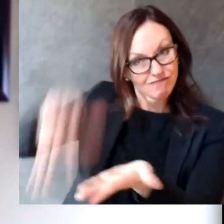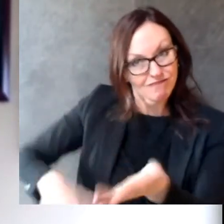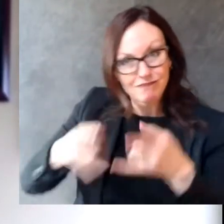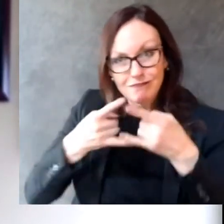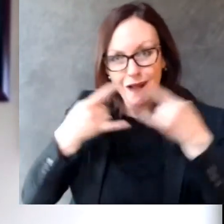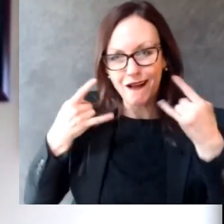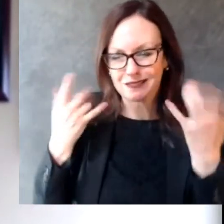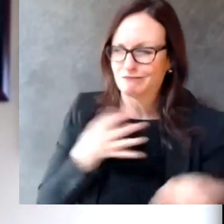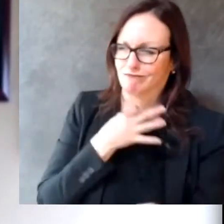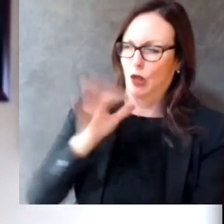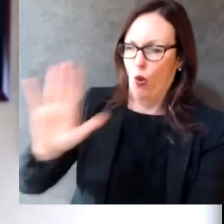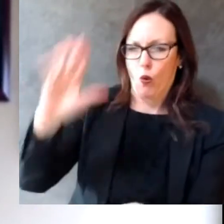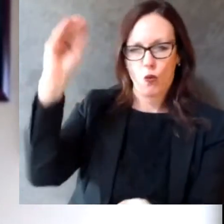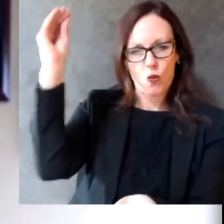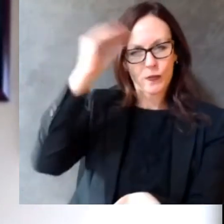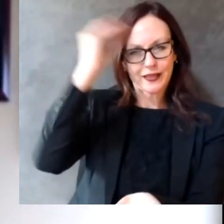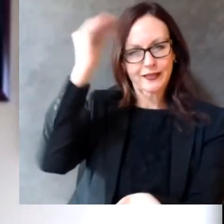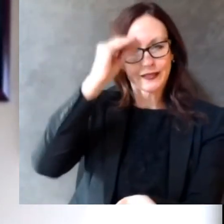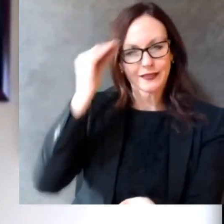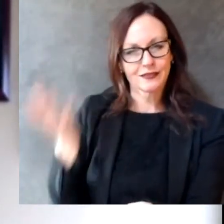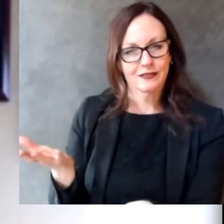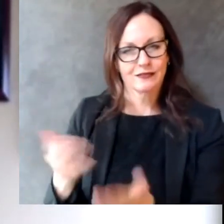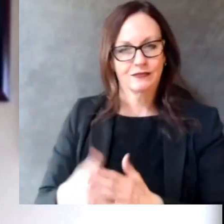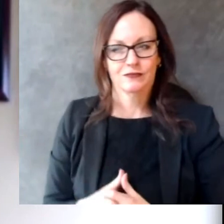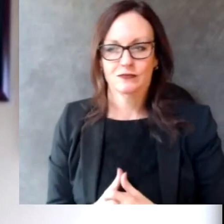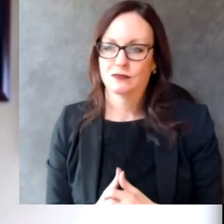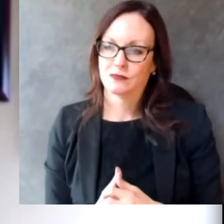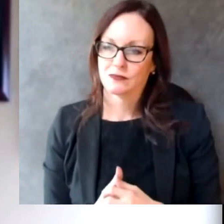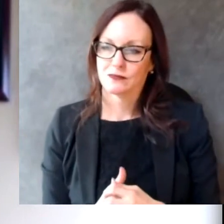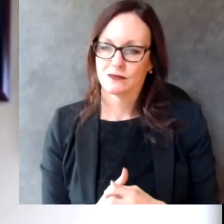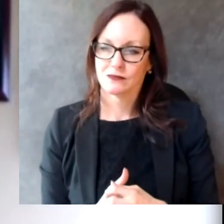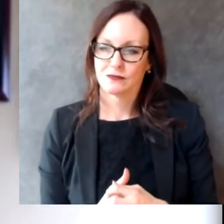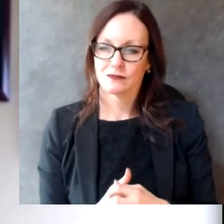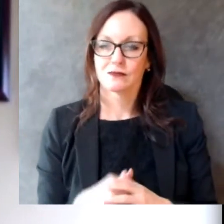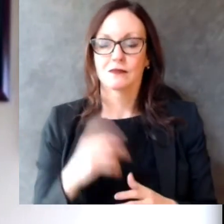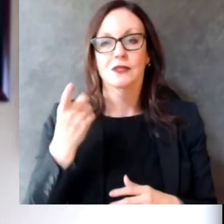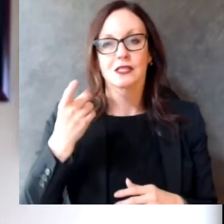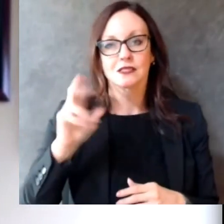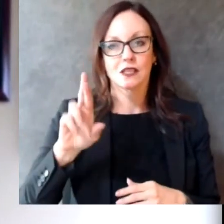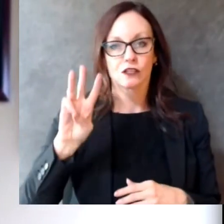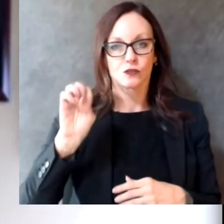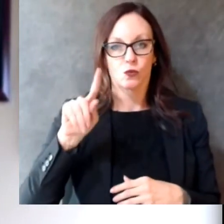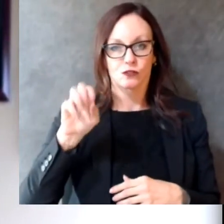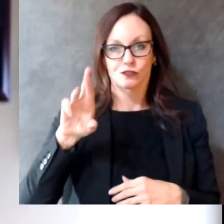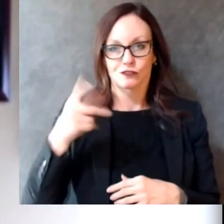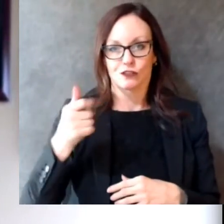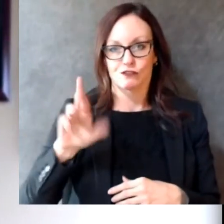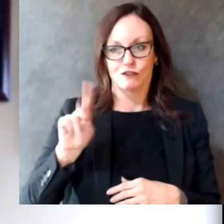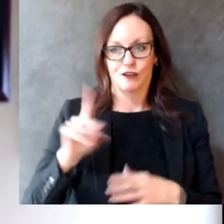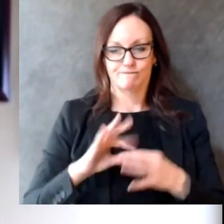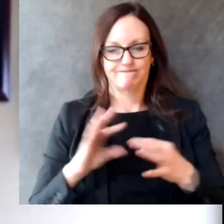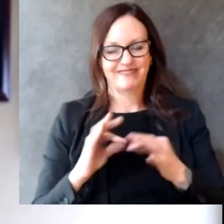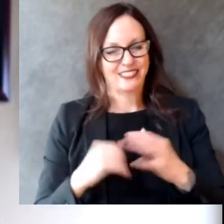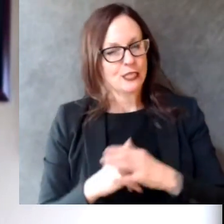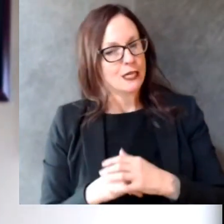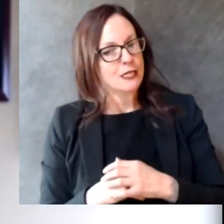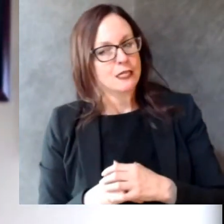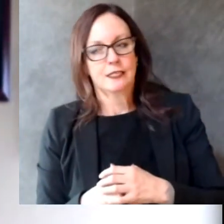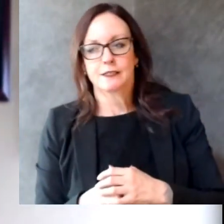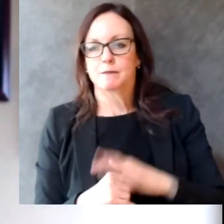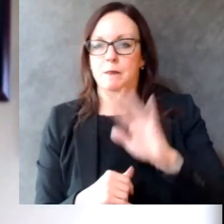school settings. And I think the science is pretty clear on this.